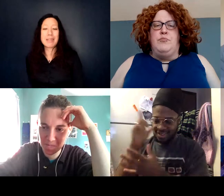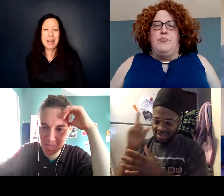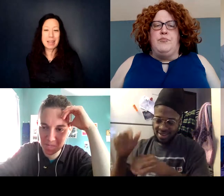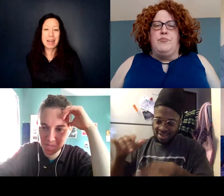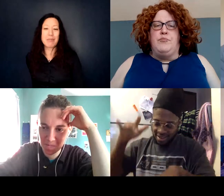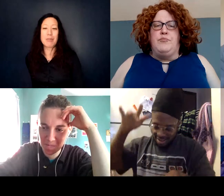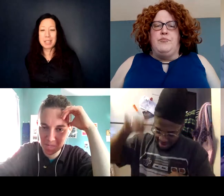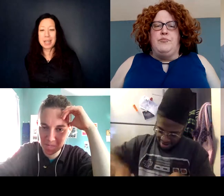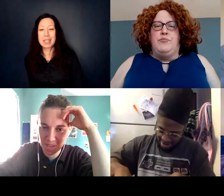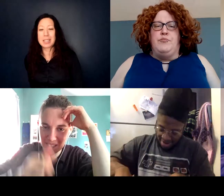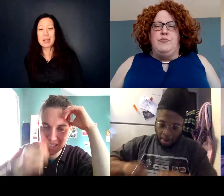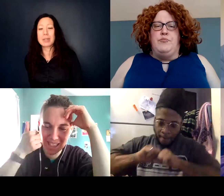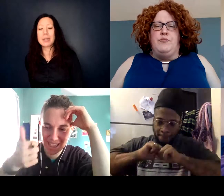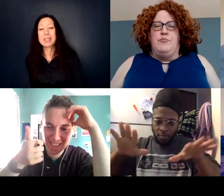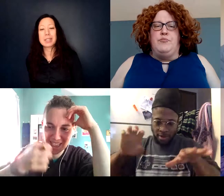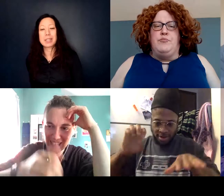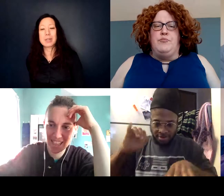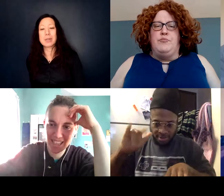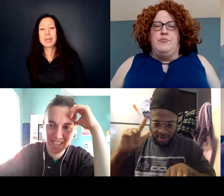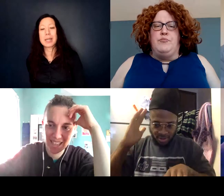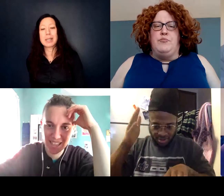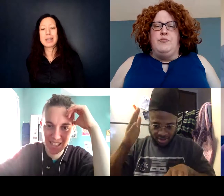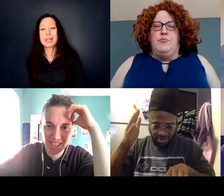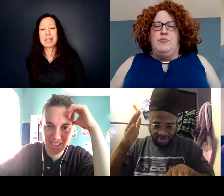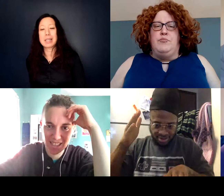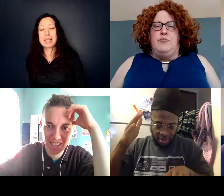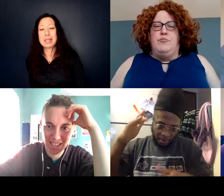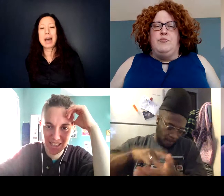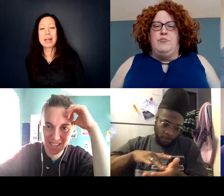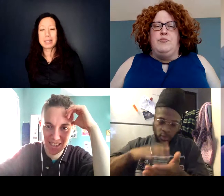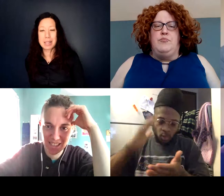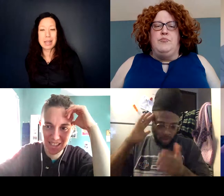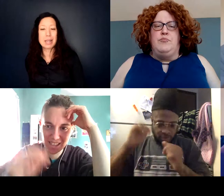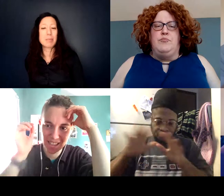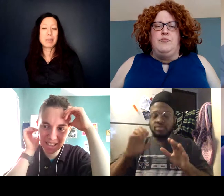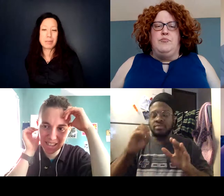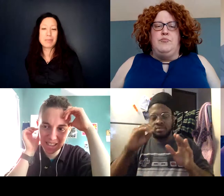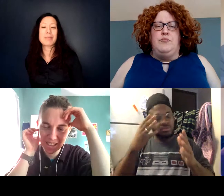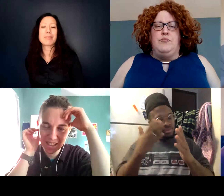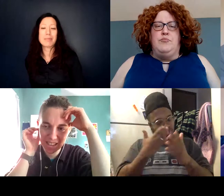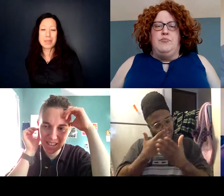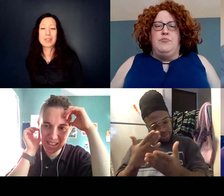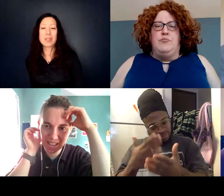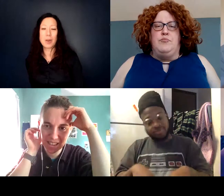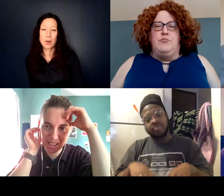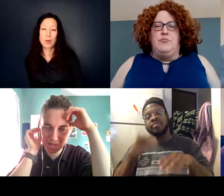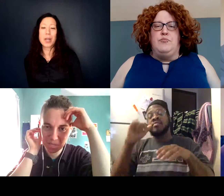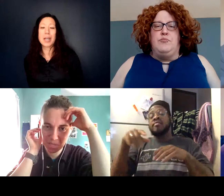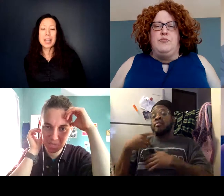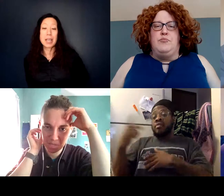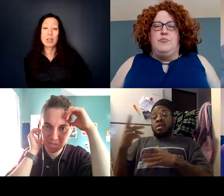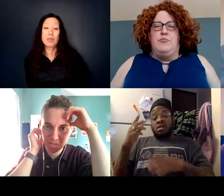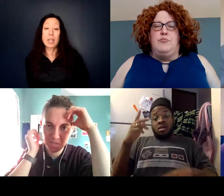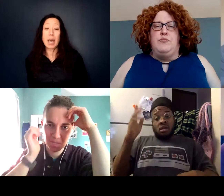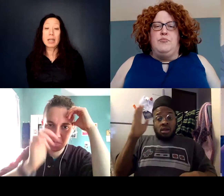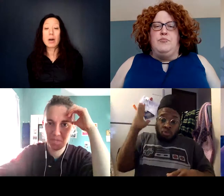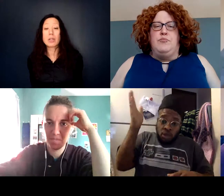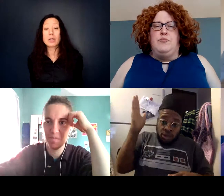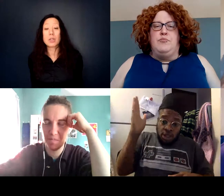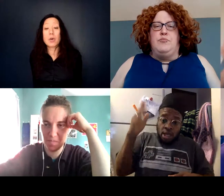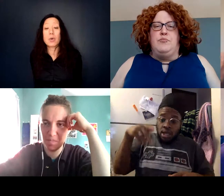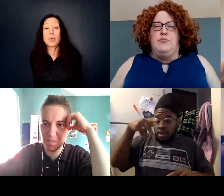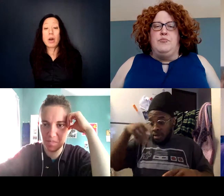So now that I've gotten that information, I can tell Lucian to hit the send button. So thank you